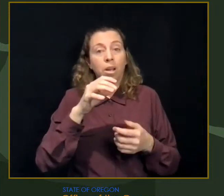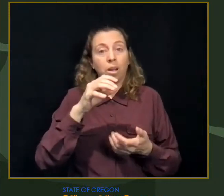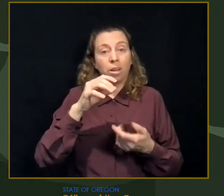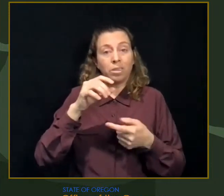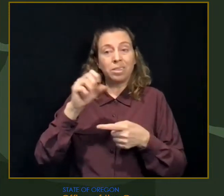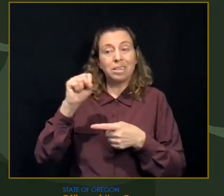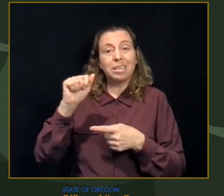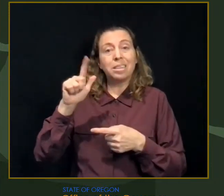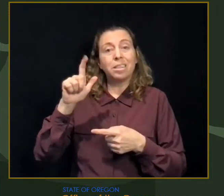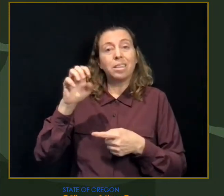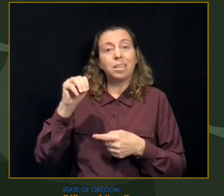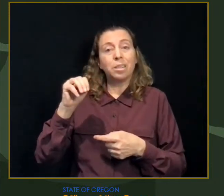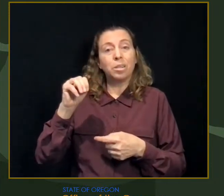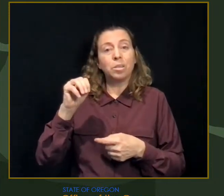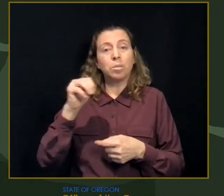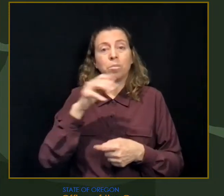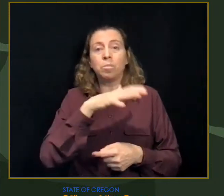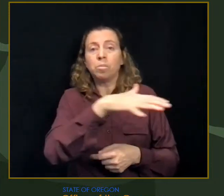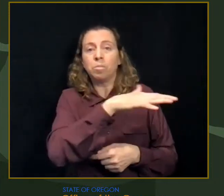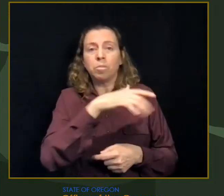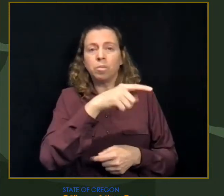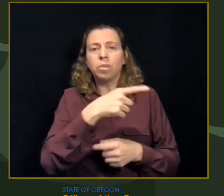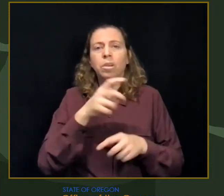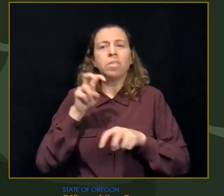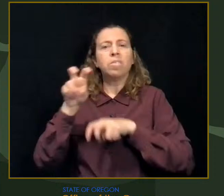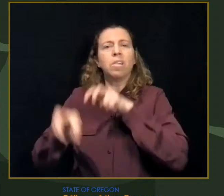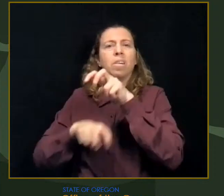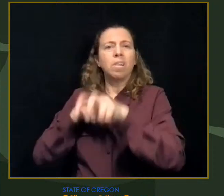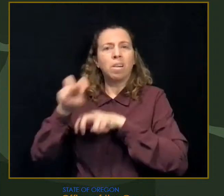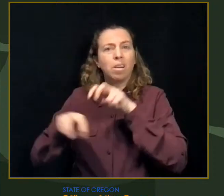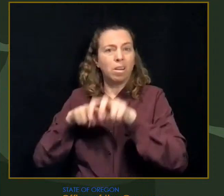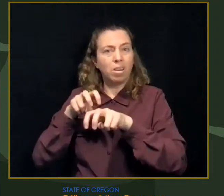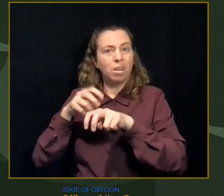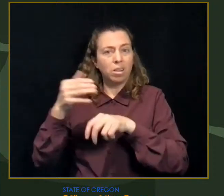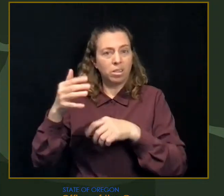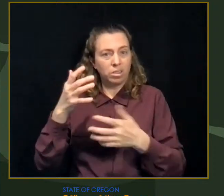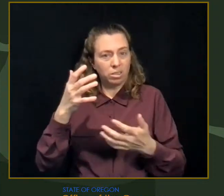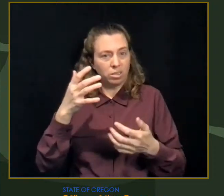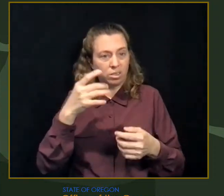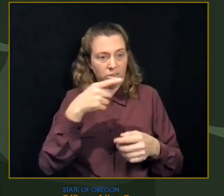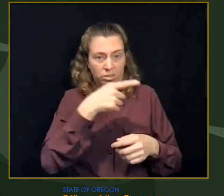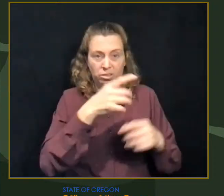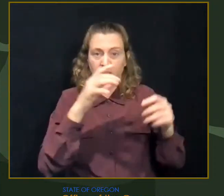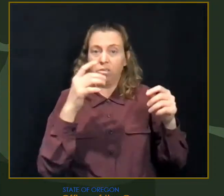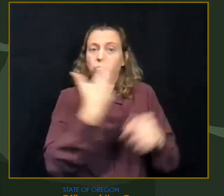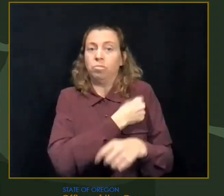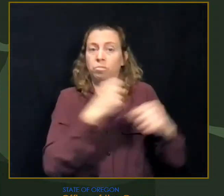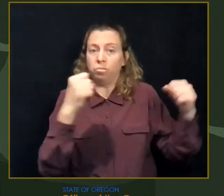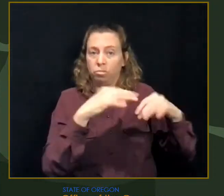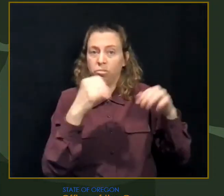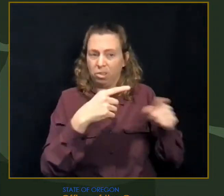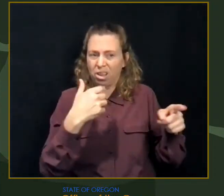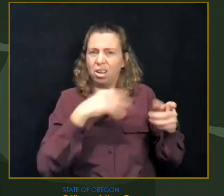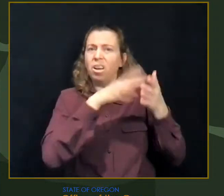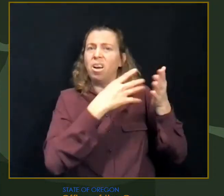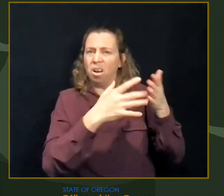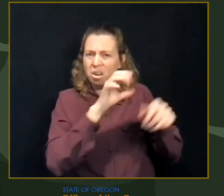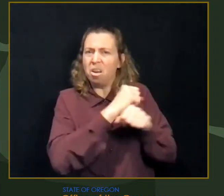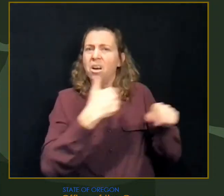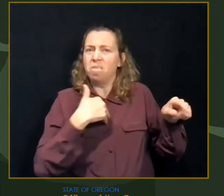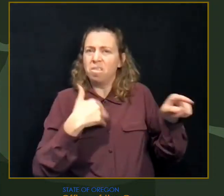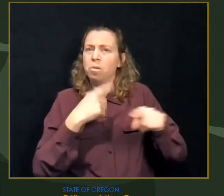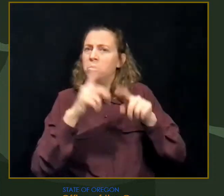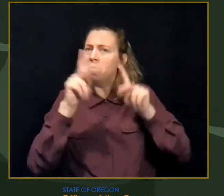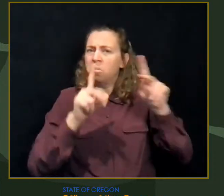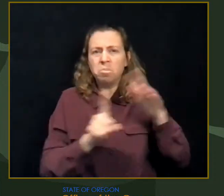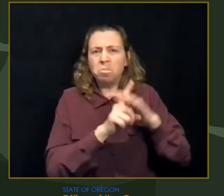fairgrounds where there's just appointments to be had nonstop, yet people are not willing or able to get down there, to move a lot of those